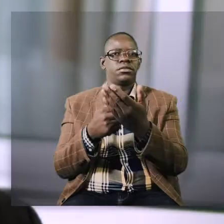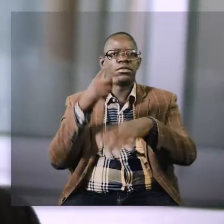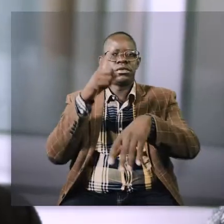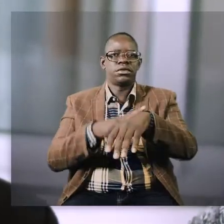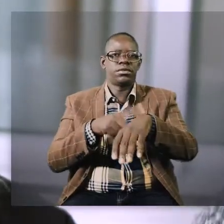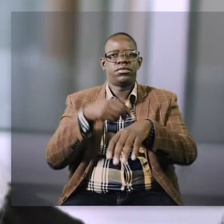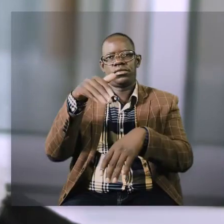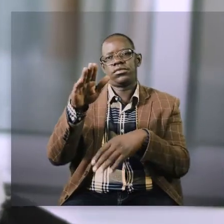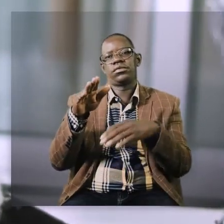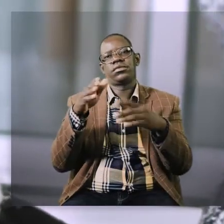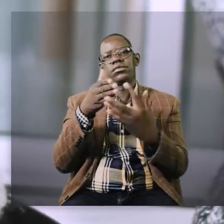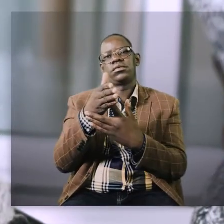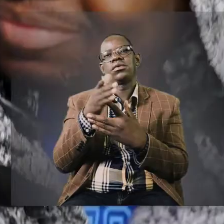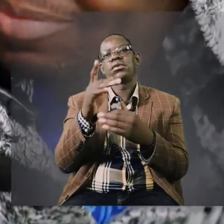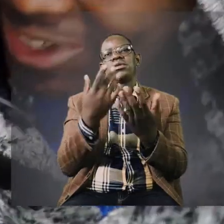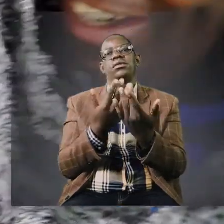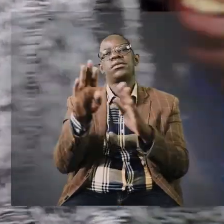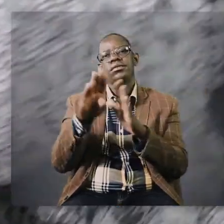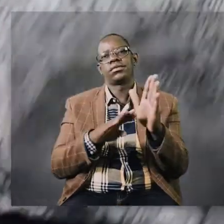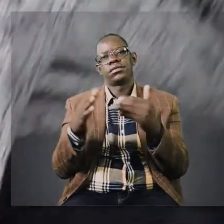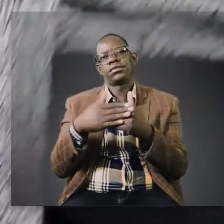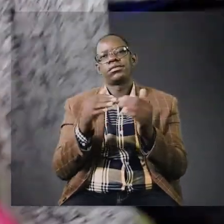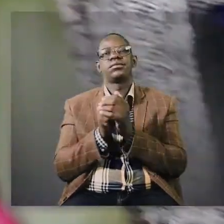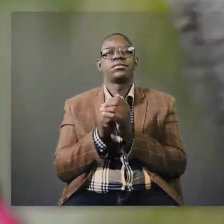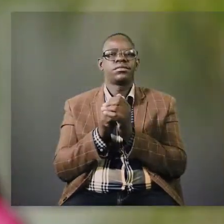go. No worries, I'll be here when you're done. All right.